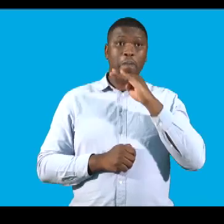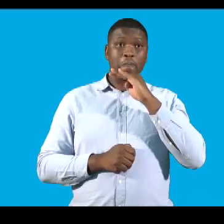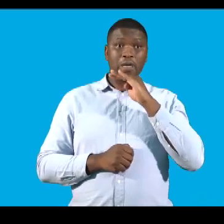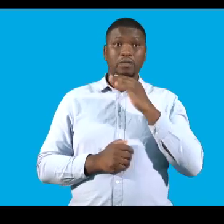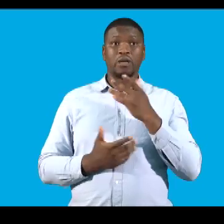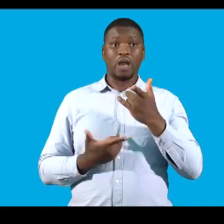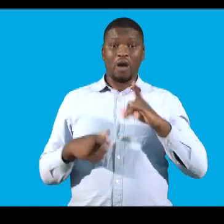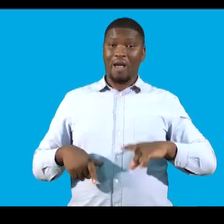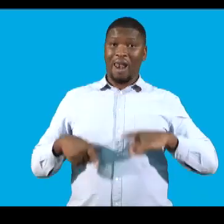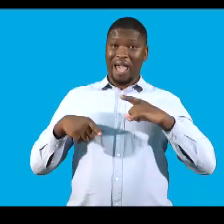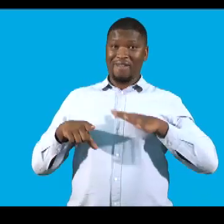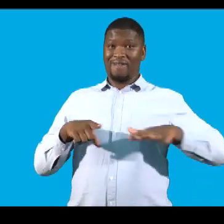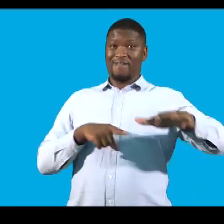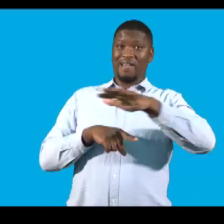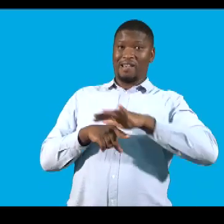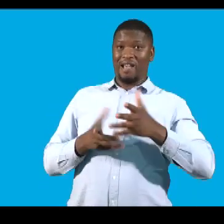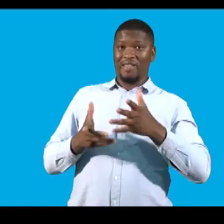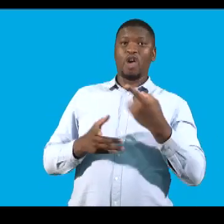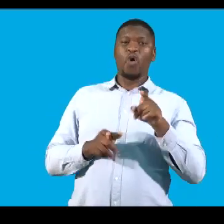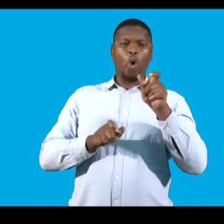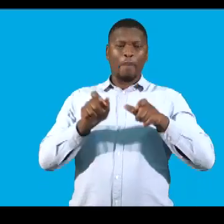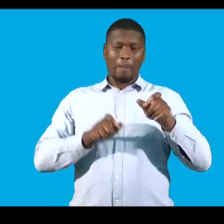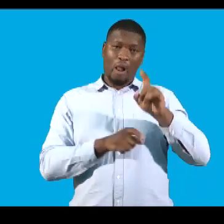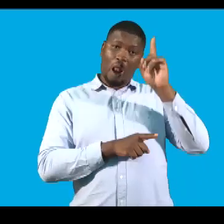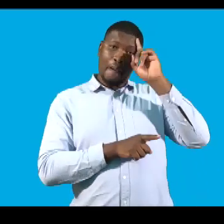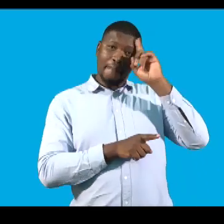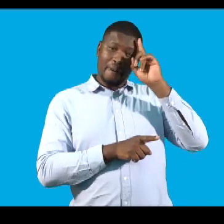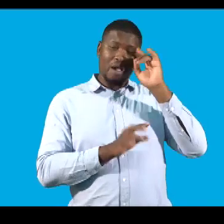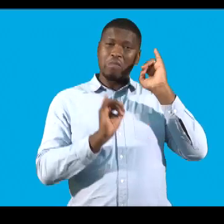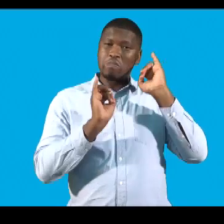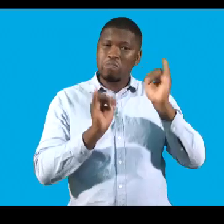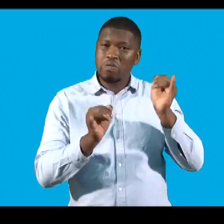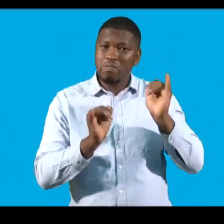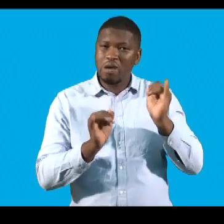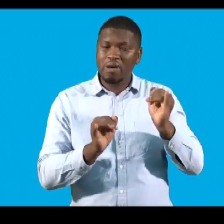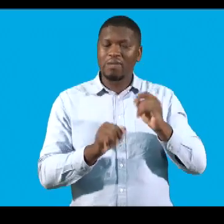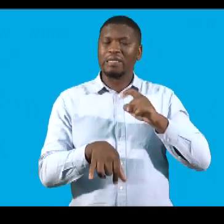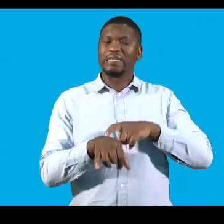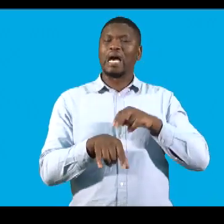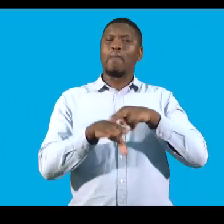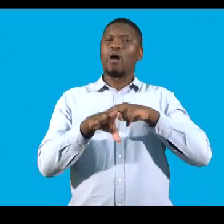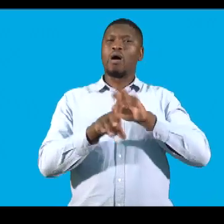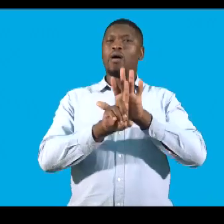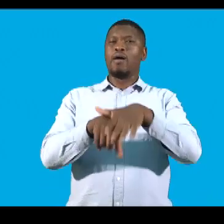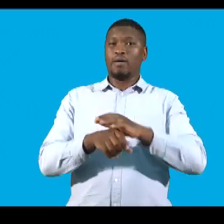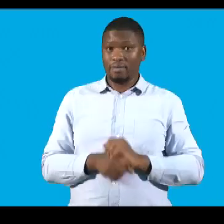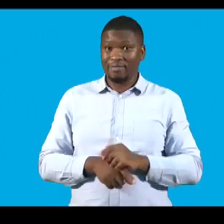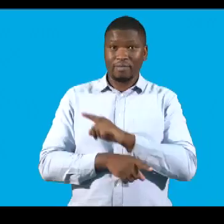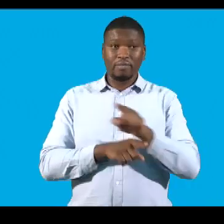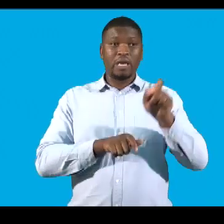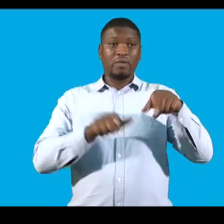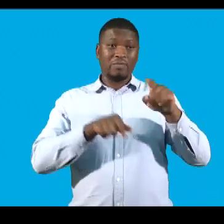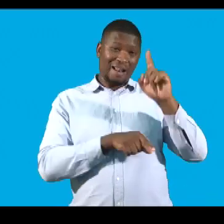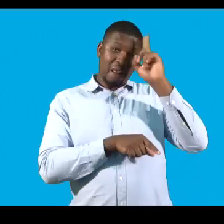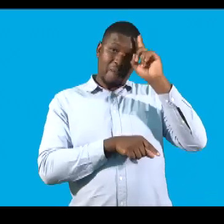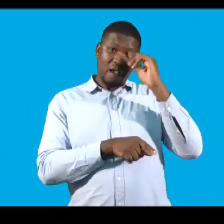that the living conditions for people of color were awful and inhumane during apartheid. The people of color were